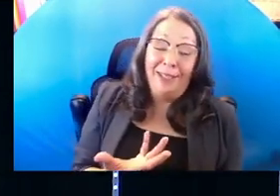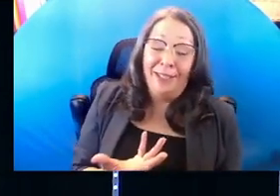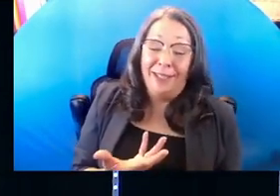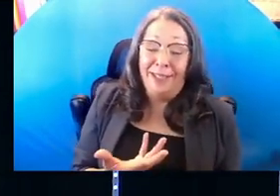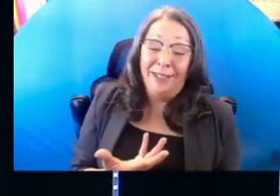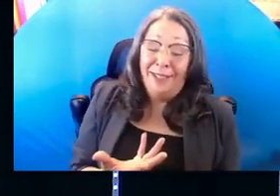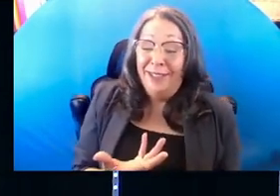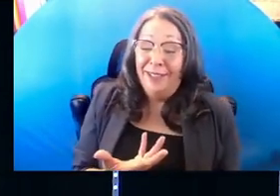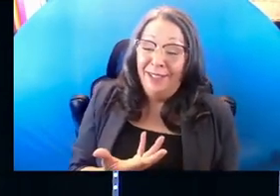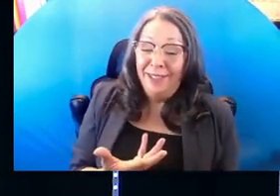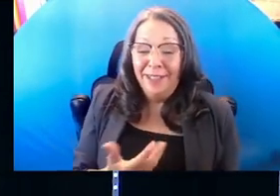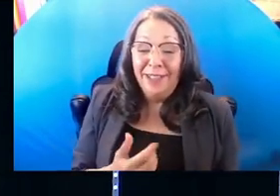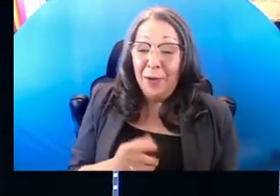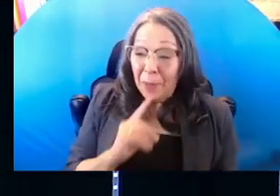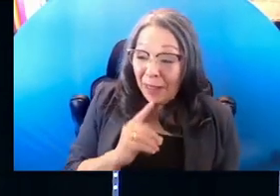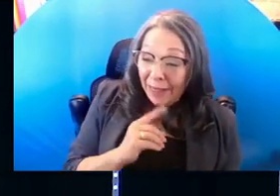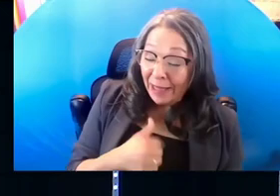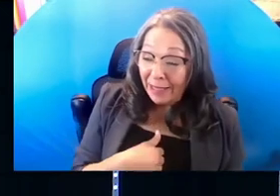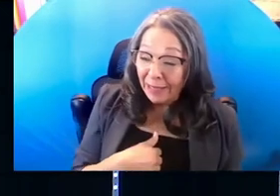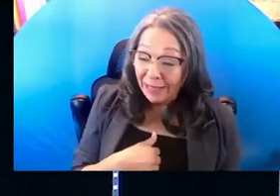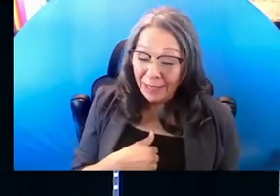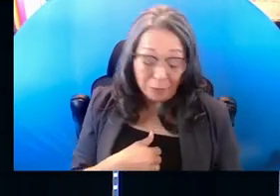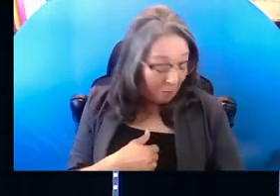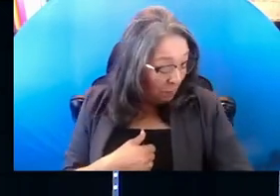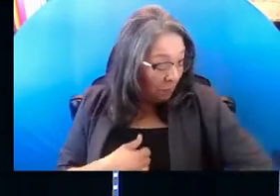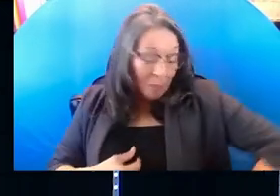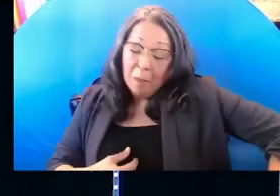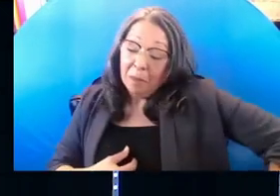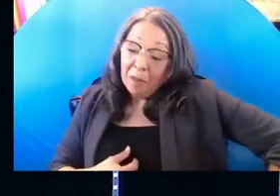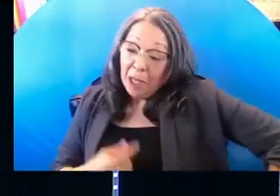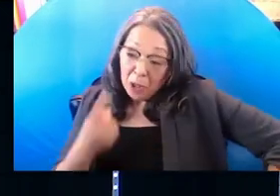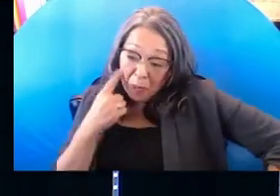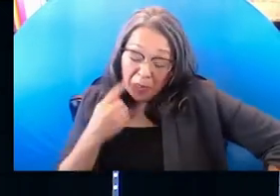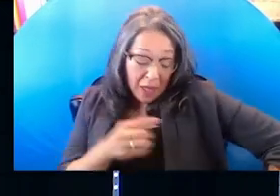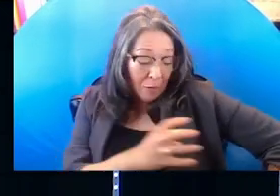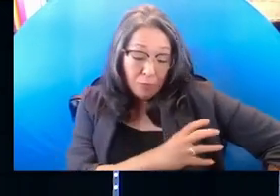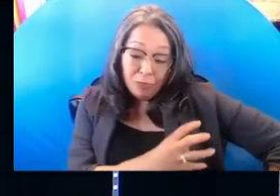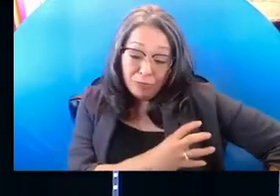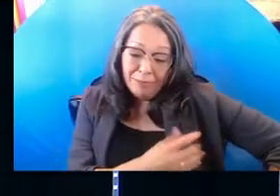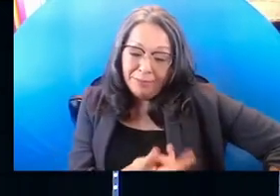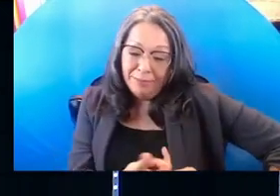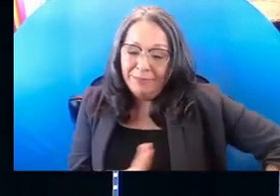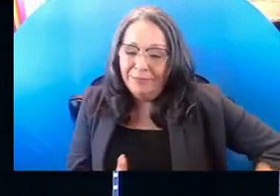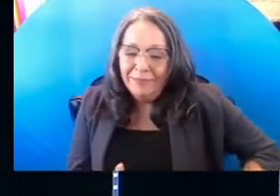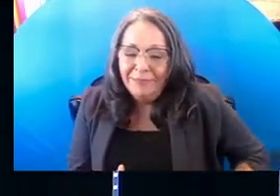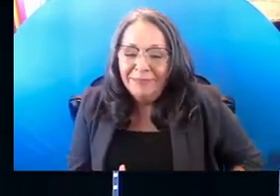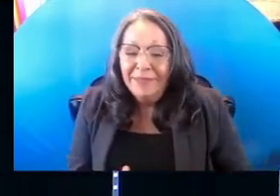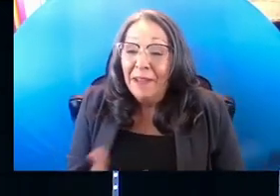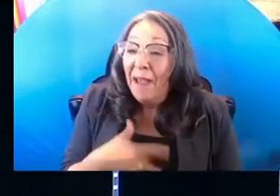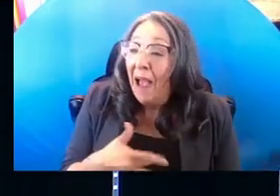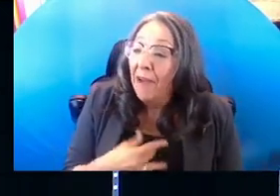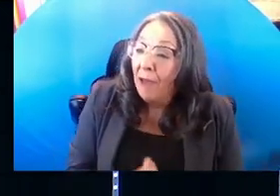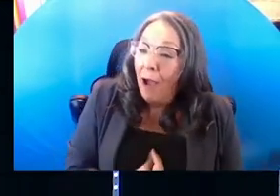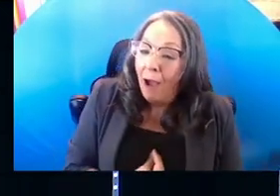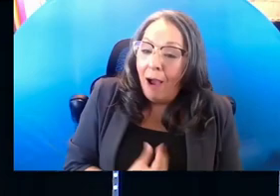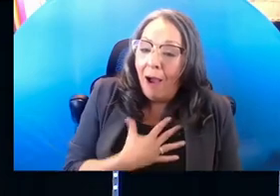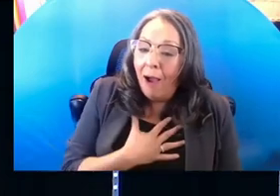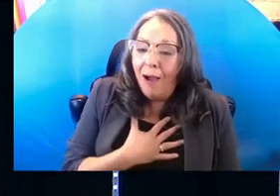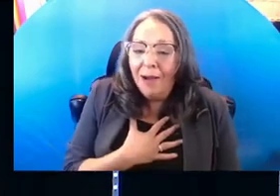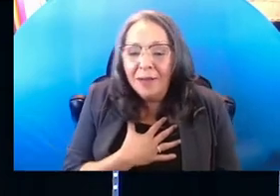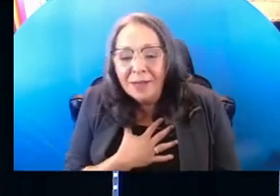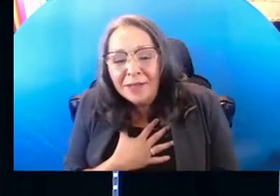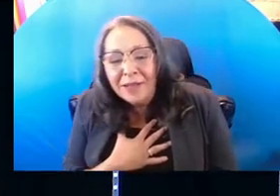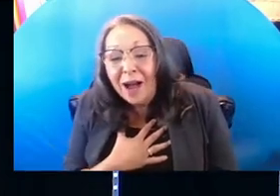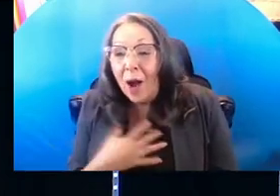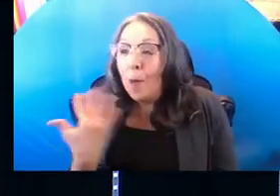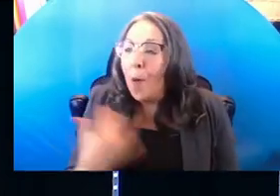you know. It's like, really? You think so? You know, it's just like, felt so good about myself. Like, it was like,